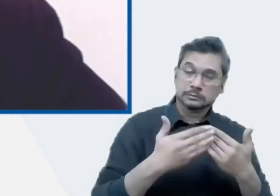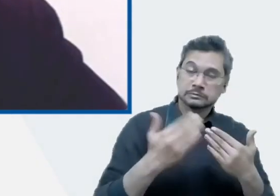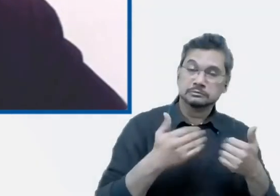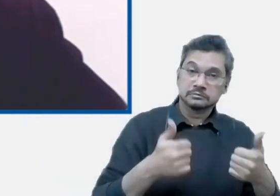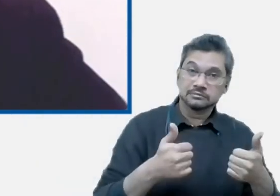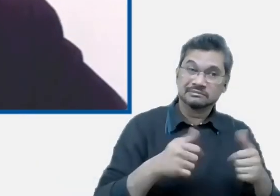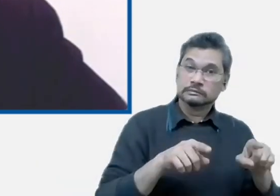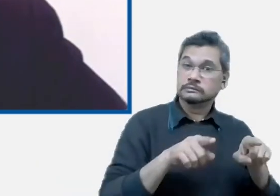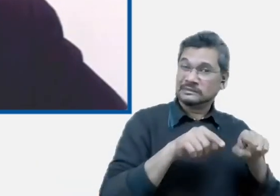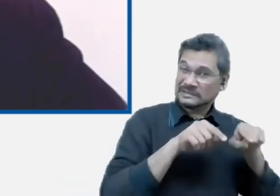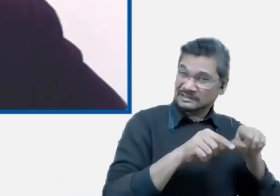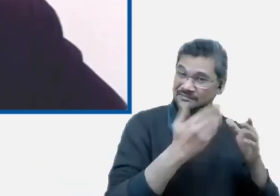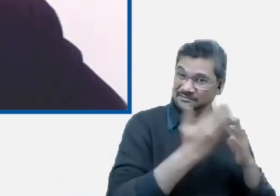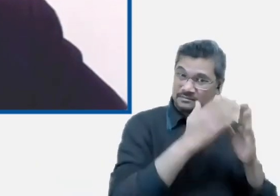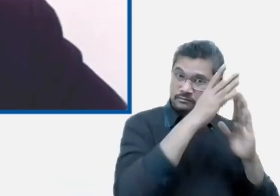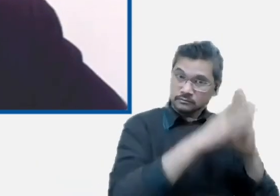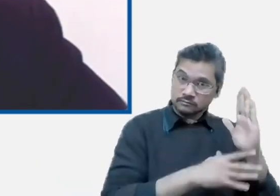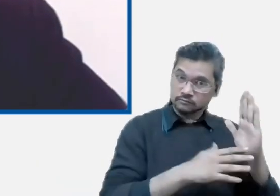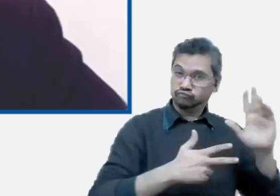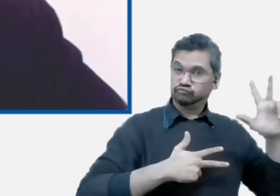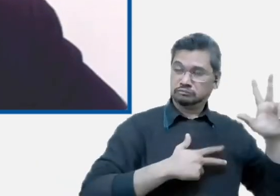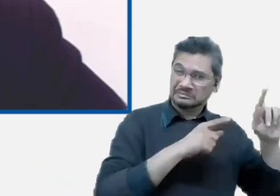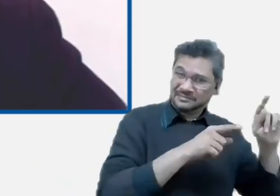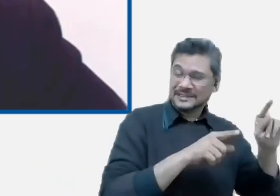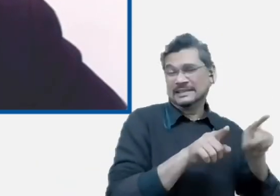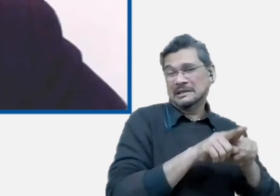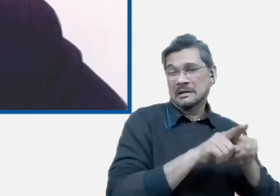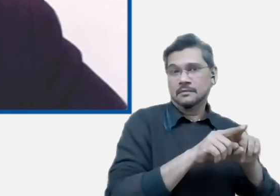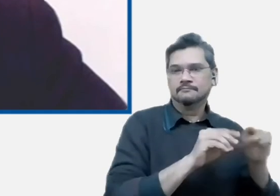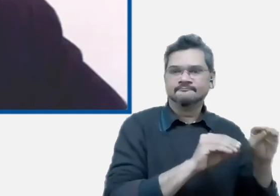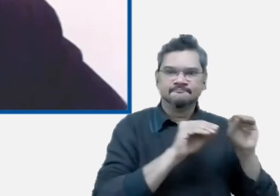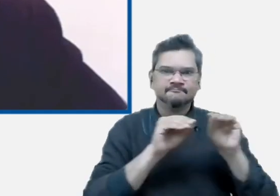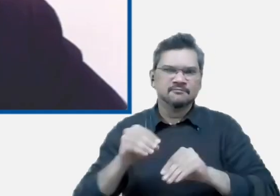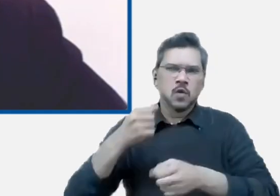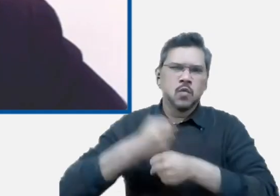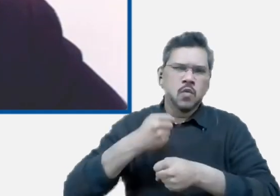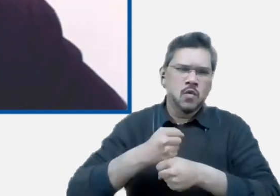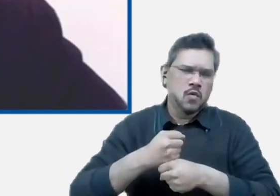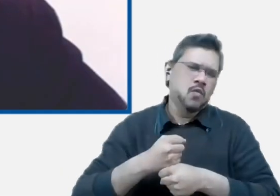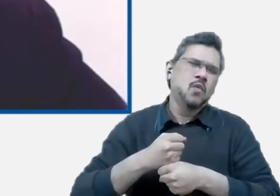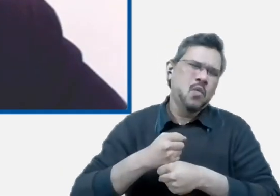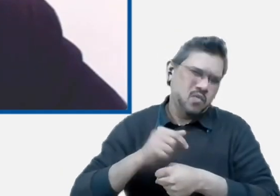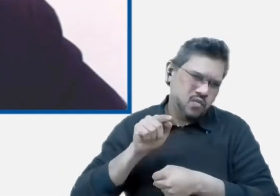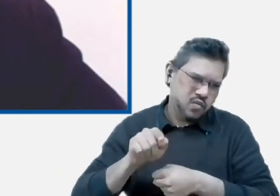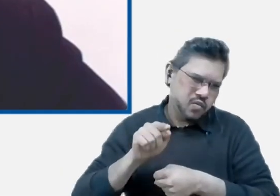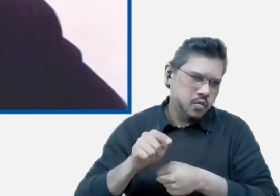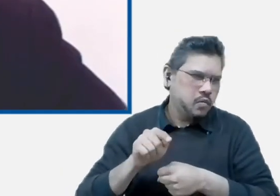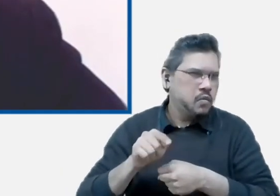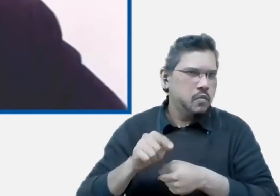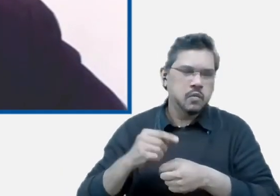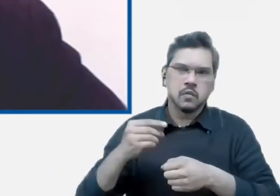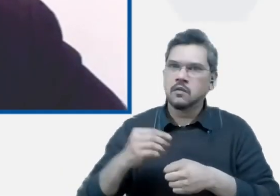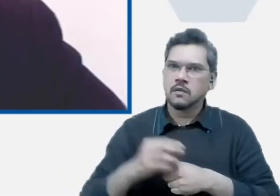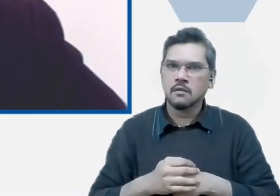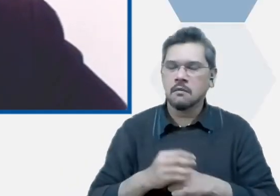in the next 2 years before the next ministerial declaration. we when we